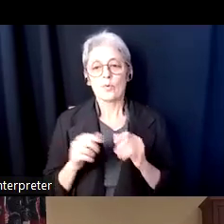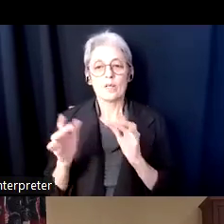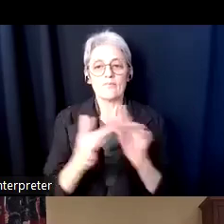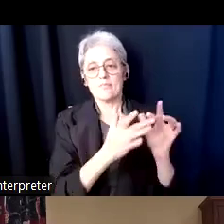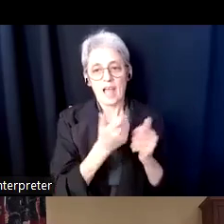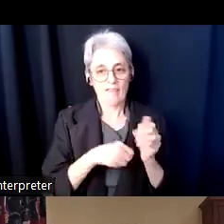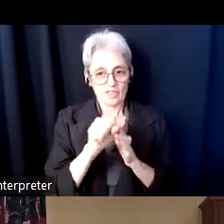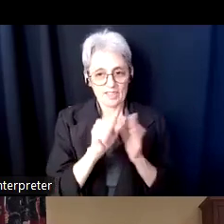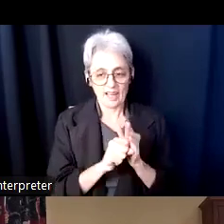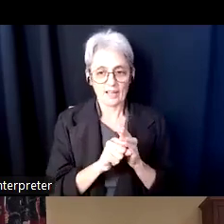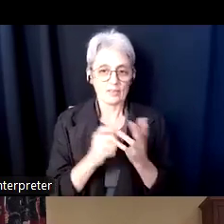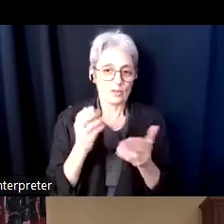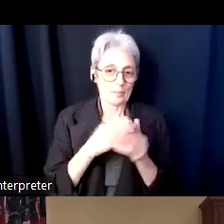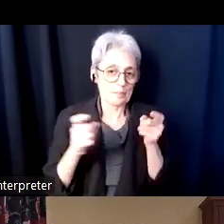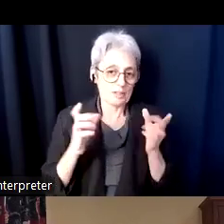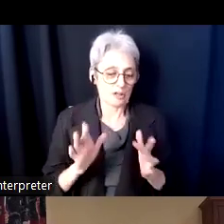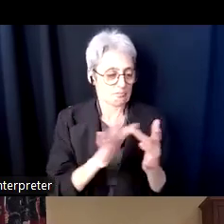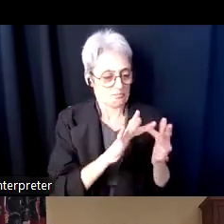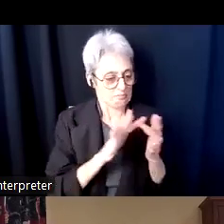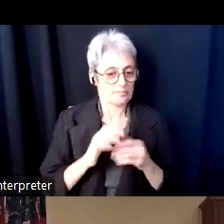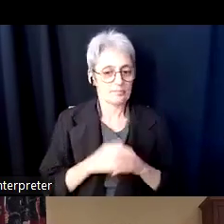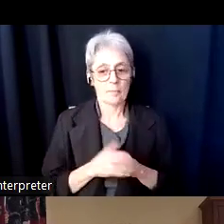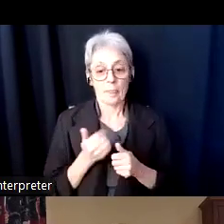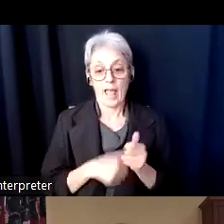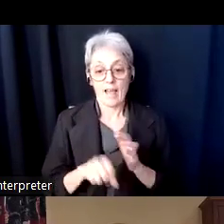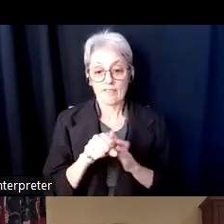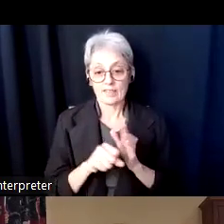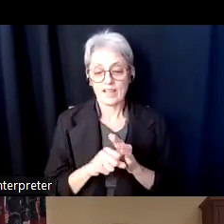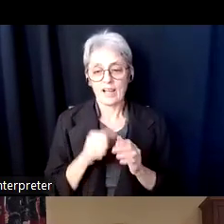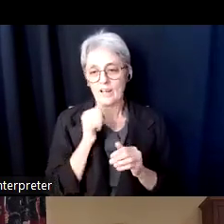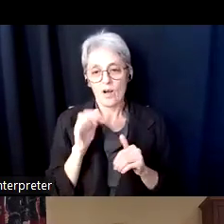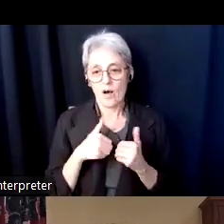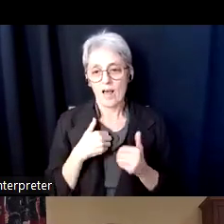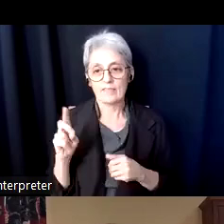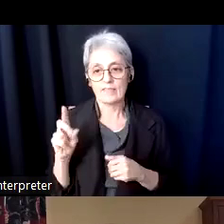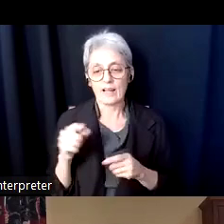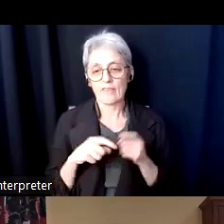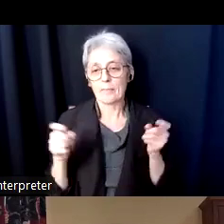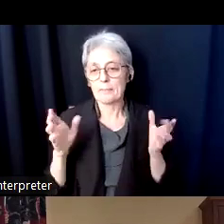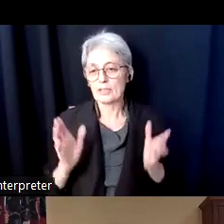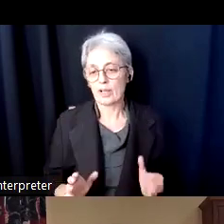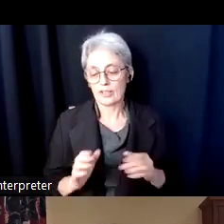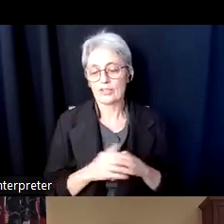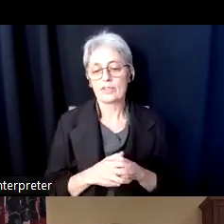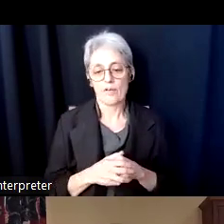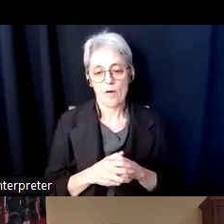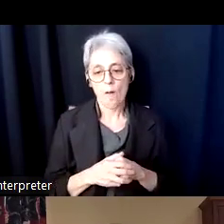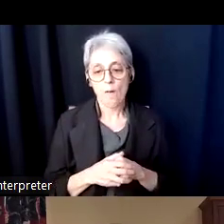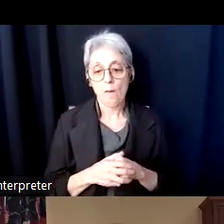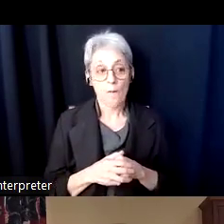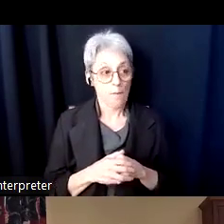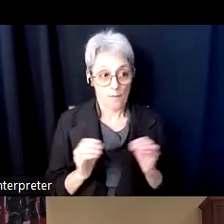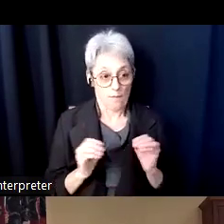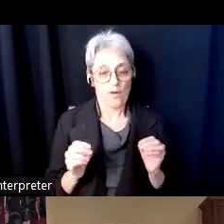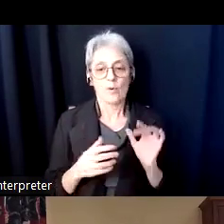a few cases, enrollment data isn't available for self-direction from administrators. We were then able to contact financial